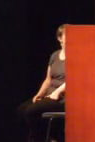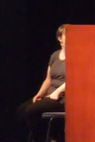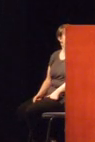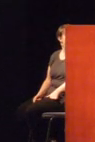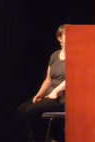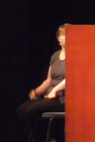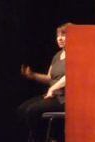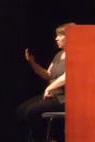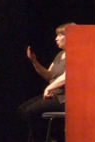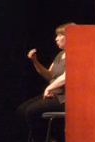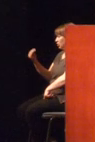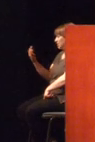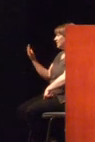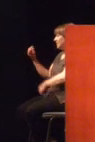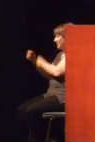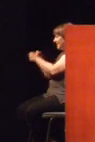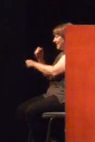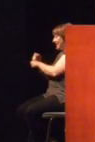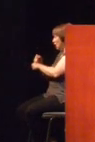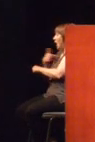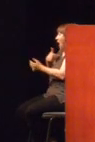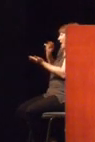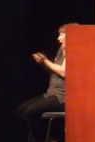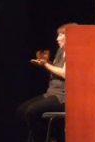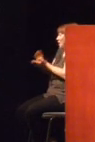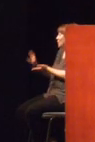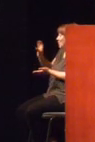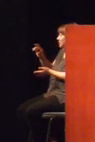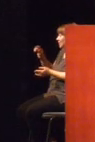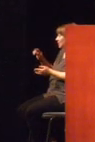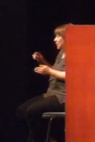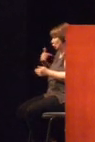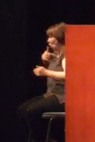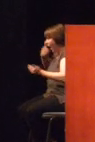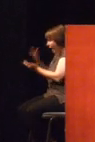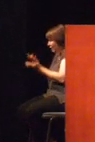at Cuesta, and it's been going back up ever since.